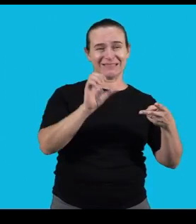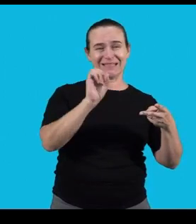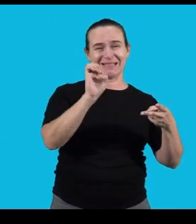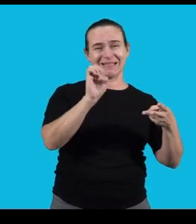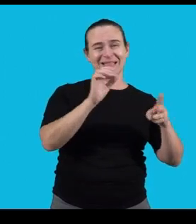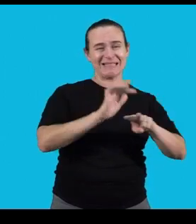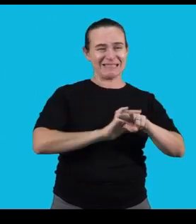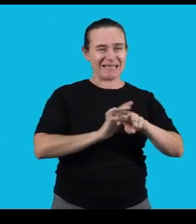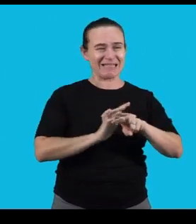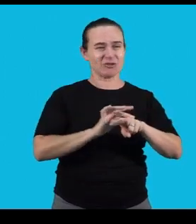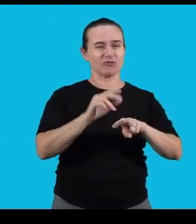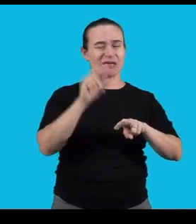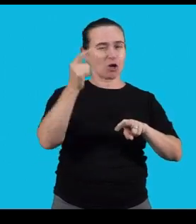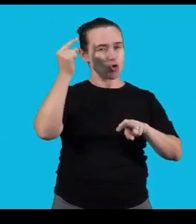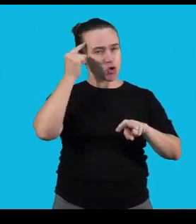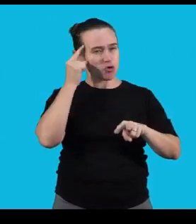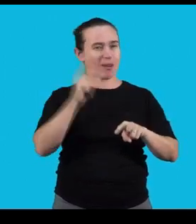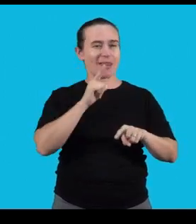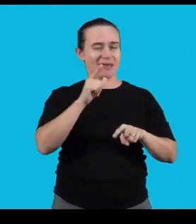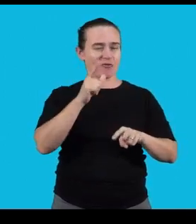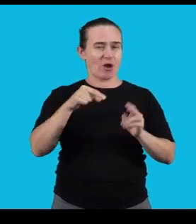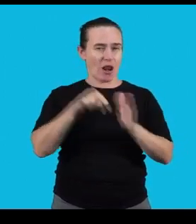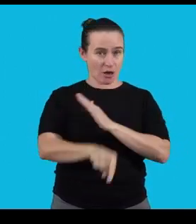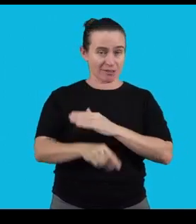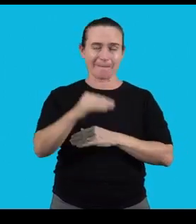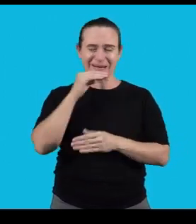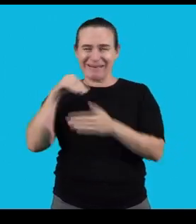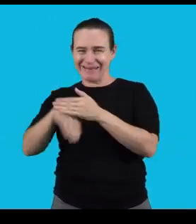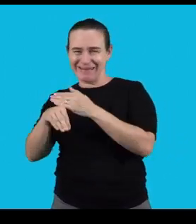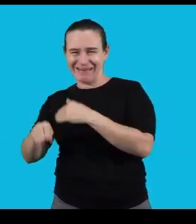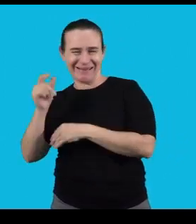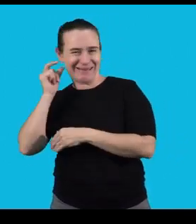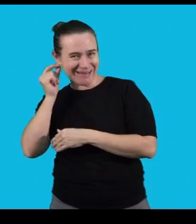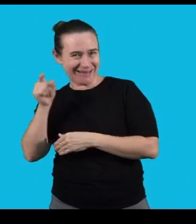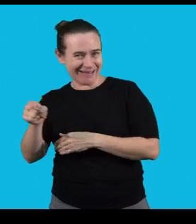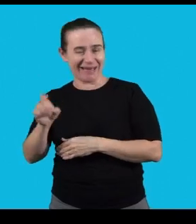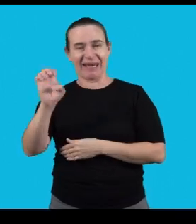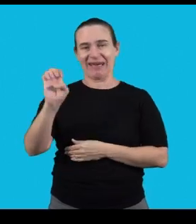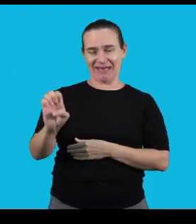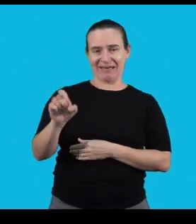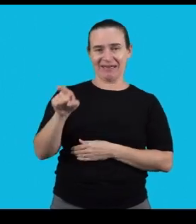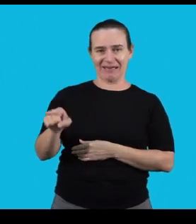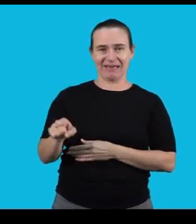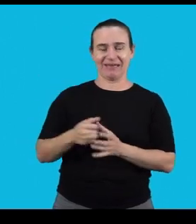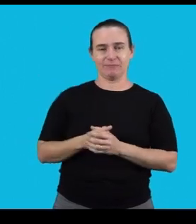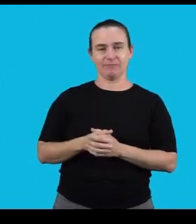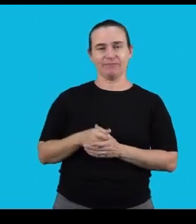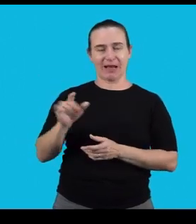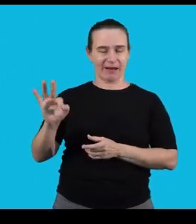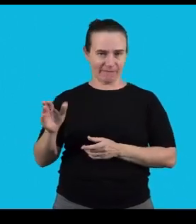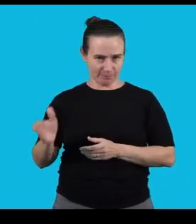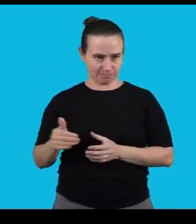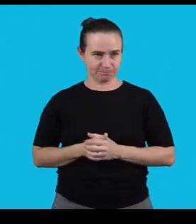sensory neural hearing loss, which has to do with the inner ear. And the part is going to be part E